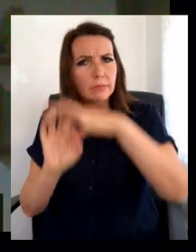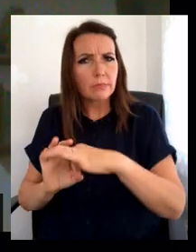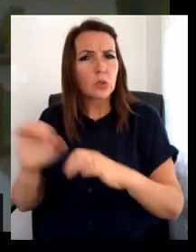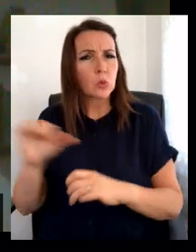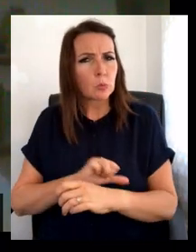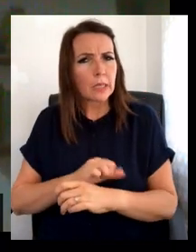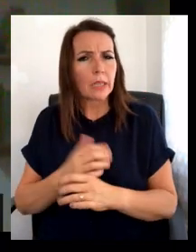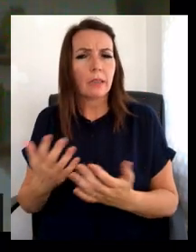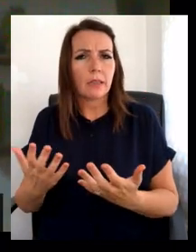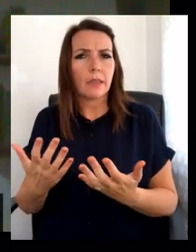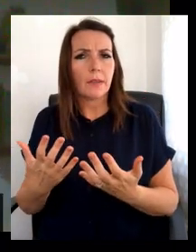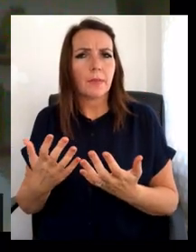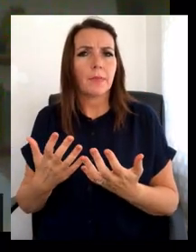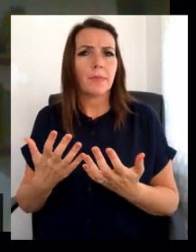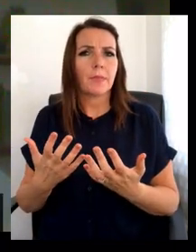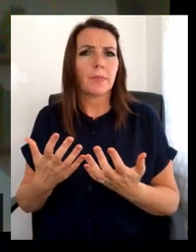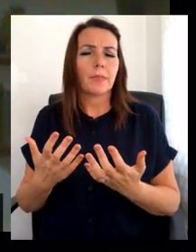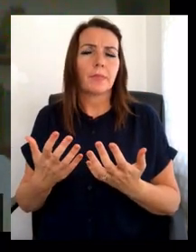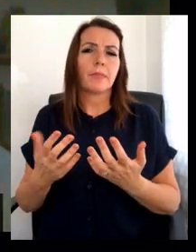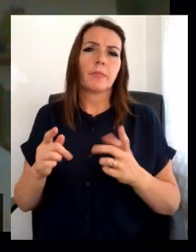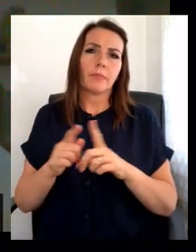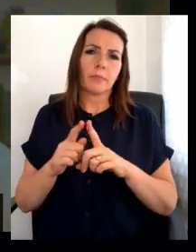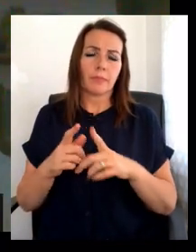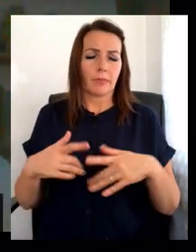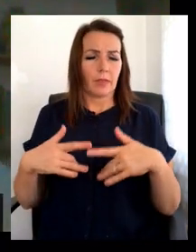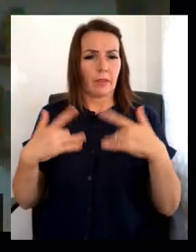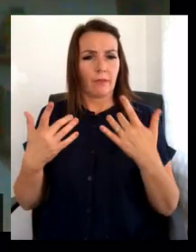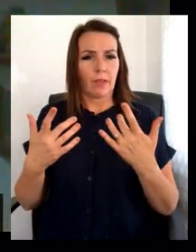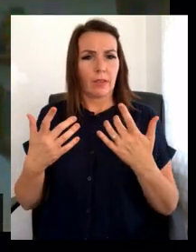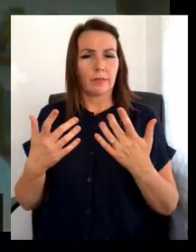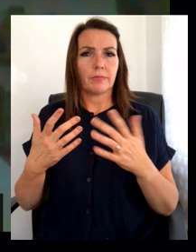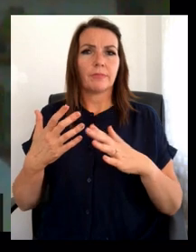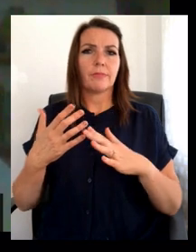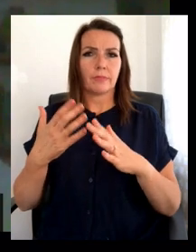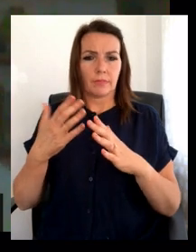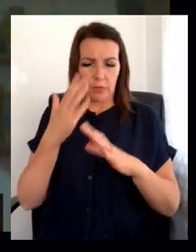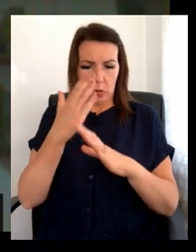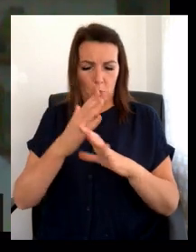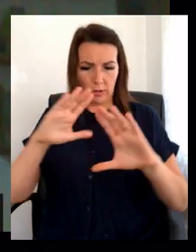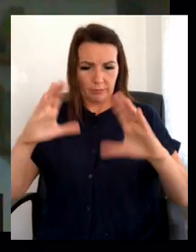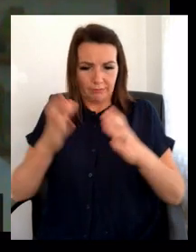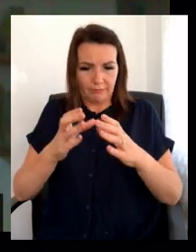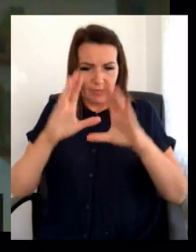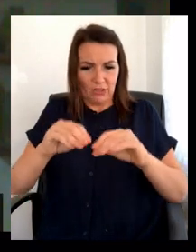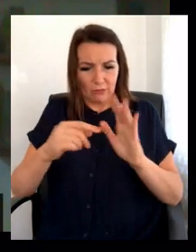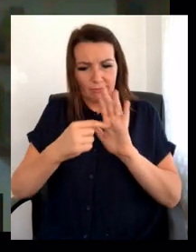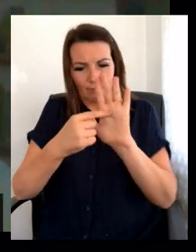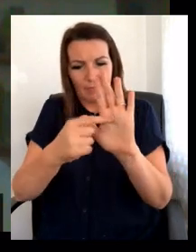around the sense that you have a work as a finished product, and then you tour the product. But of course, you